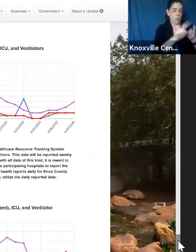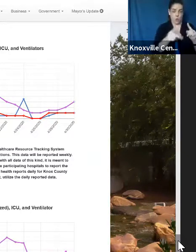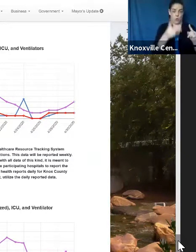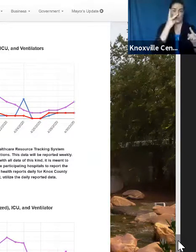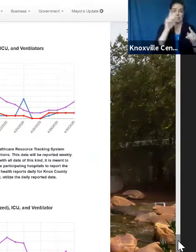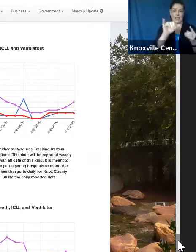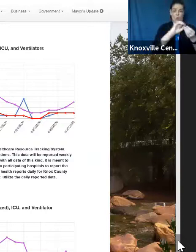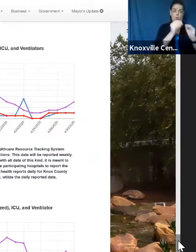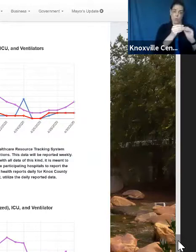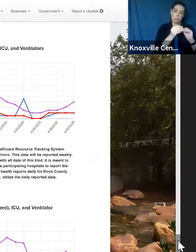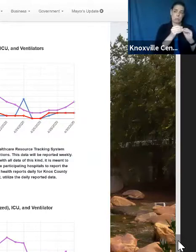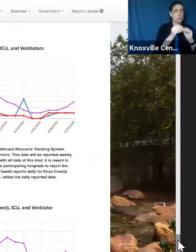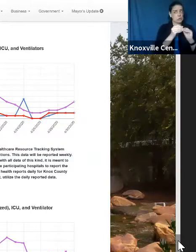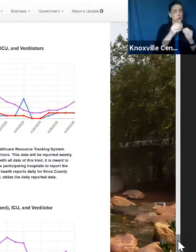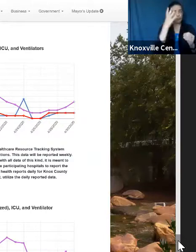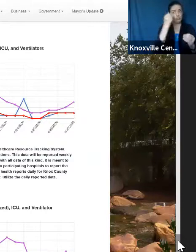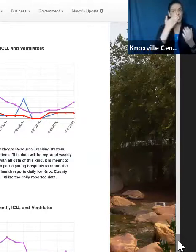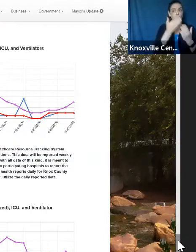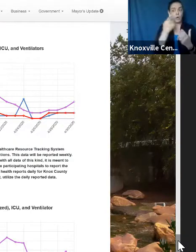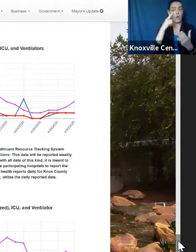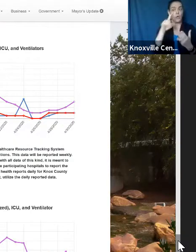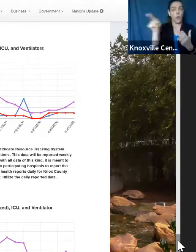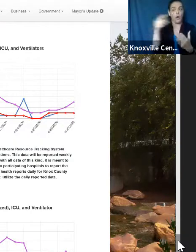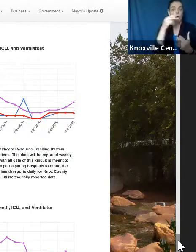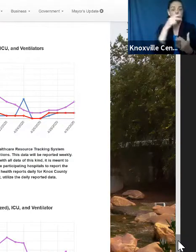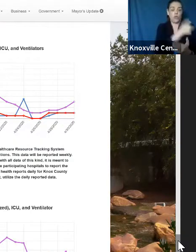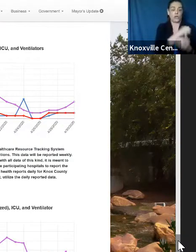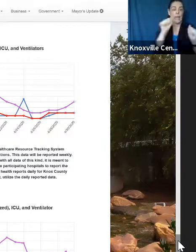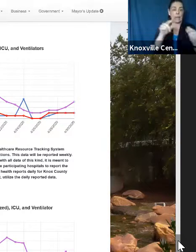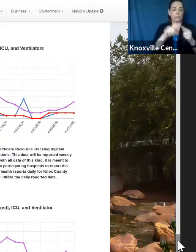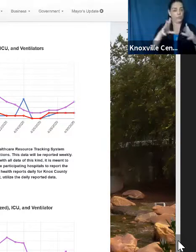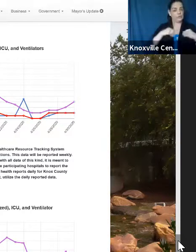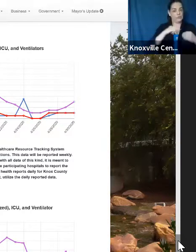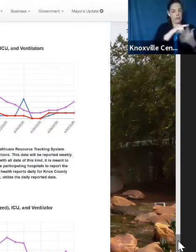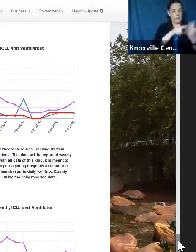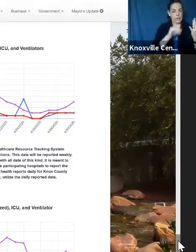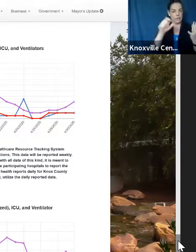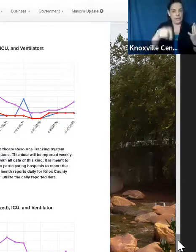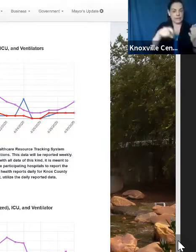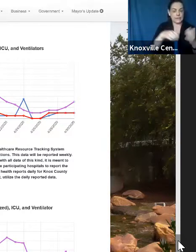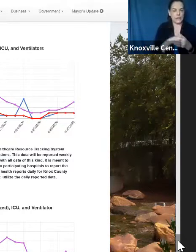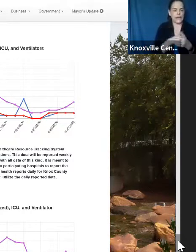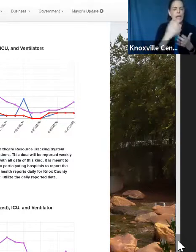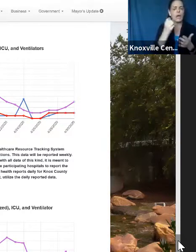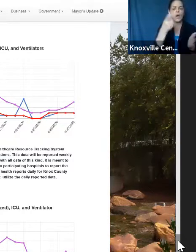our hospital capacity. And I do want you to take note at the